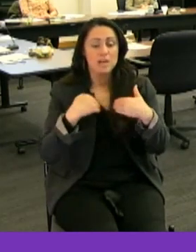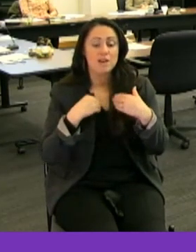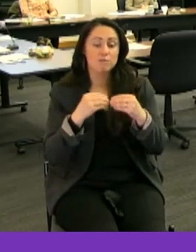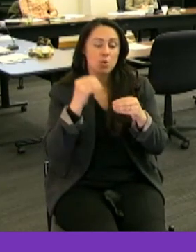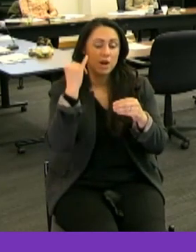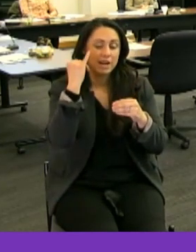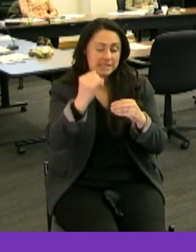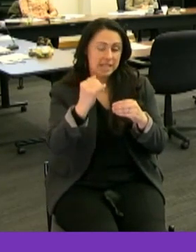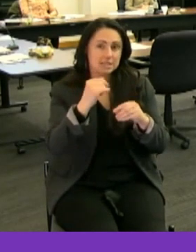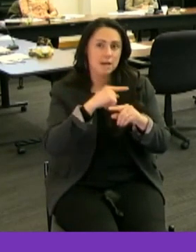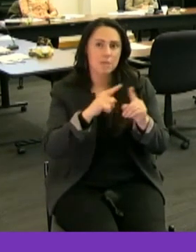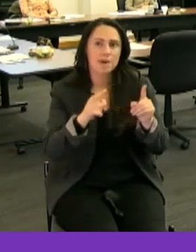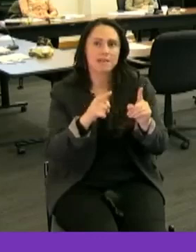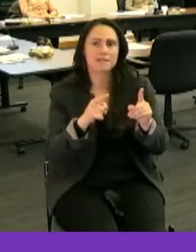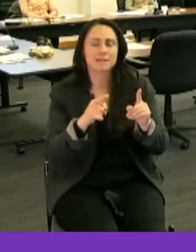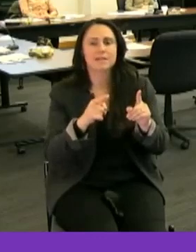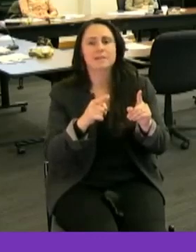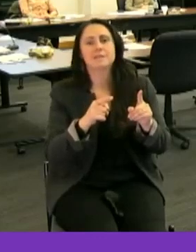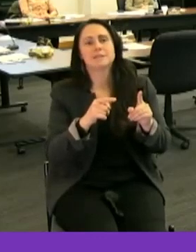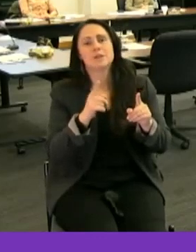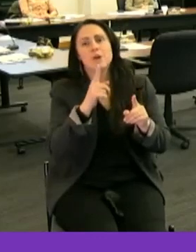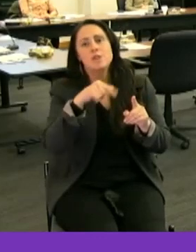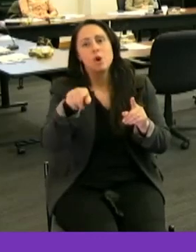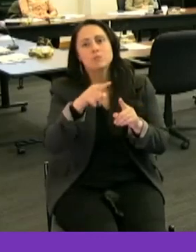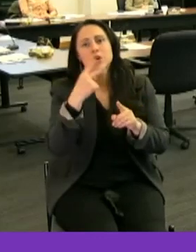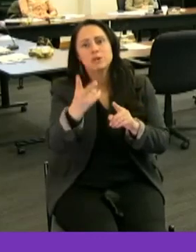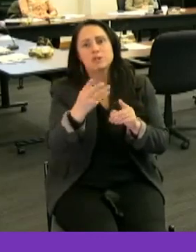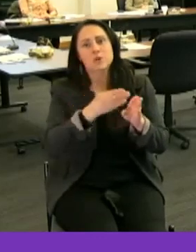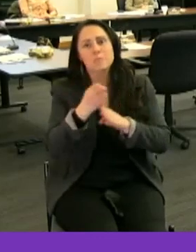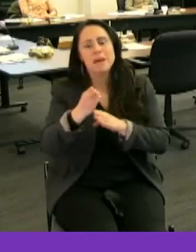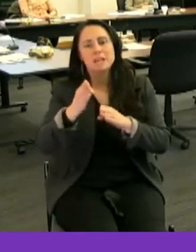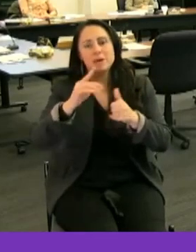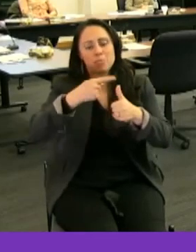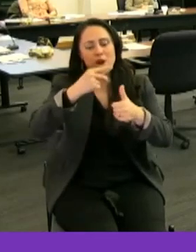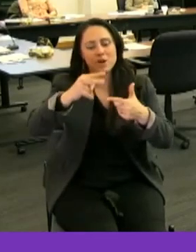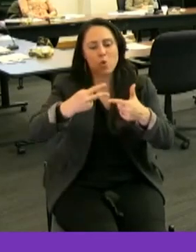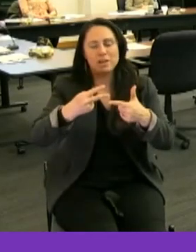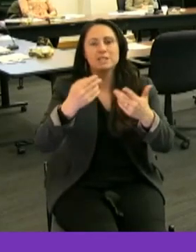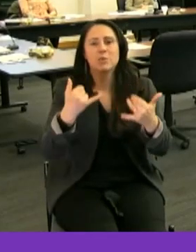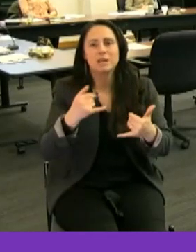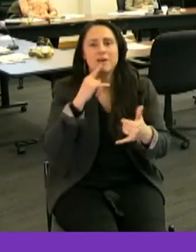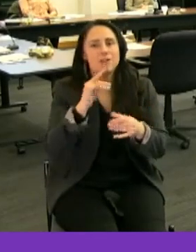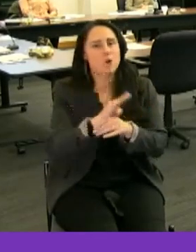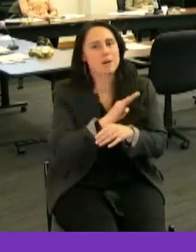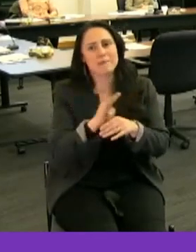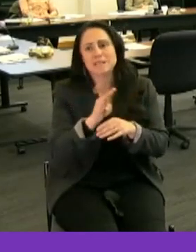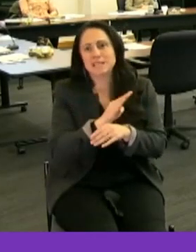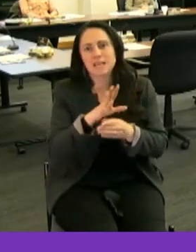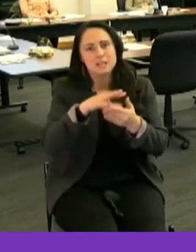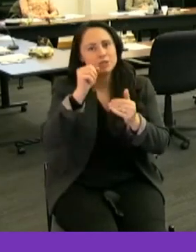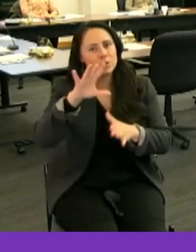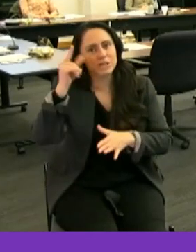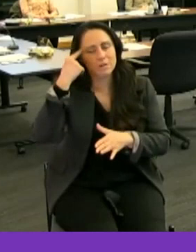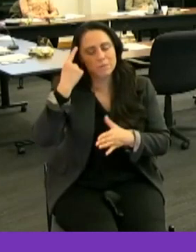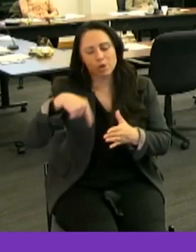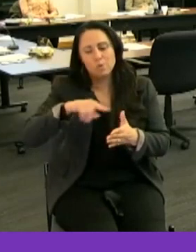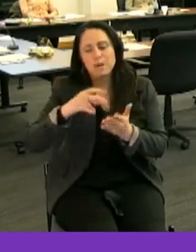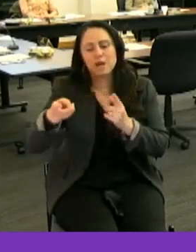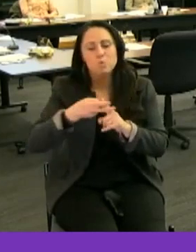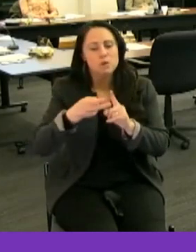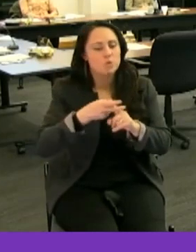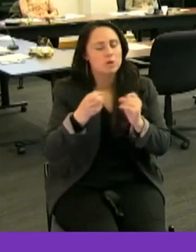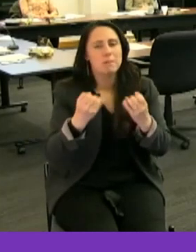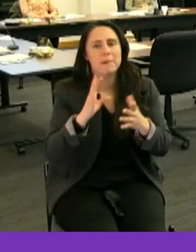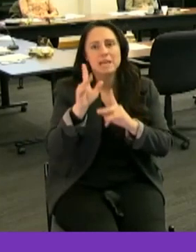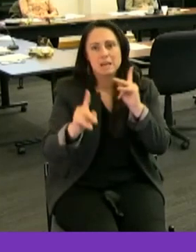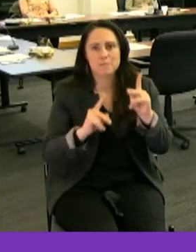up, but again, those are about our two main priorities right now. We're very busy at student government. We actually recruited quite a bit of people.